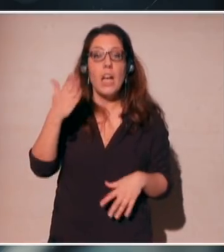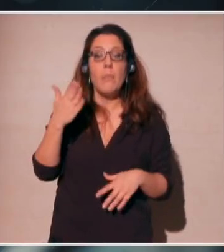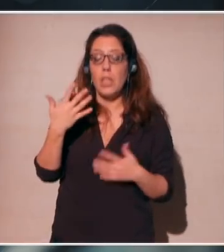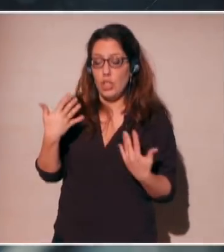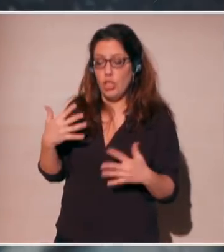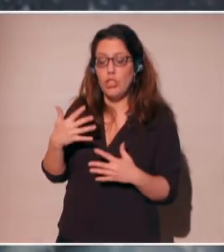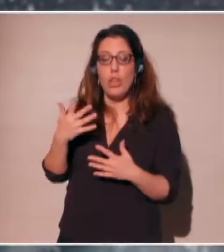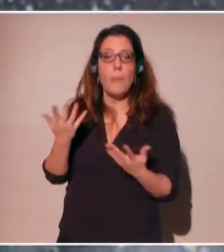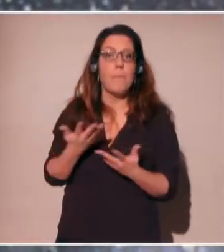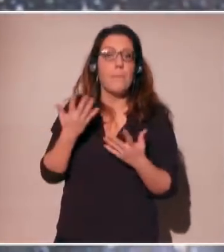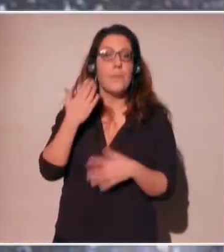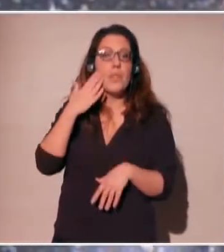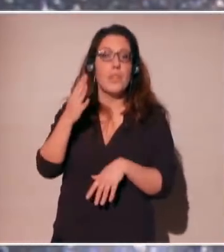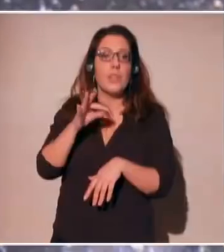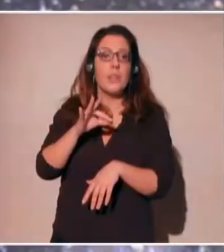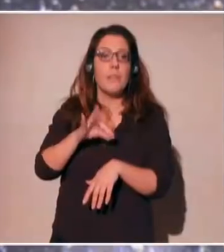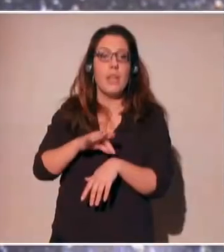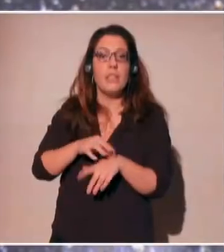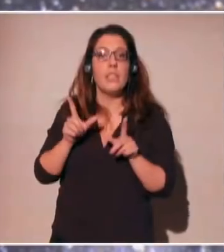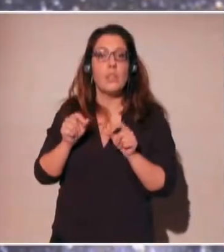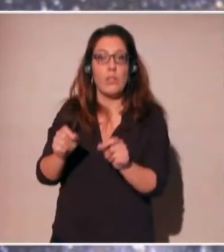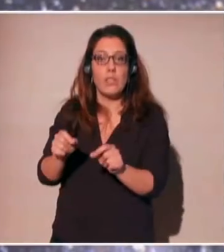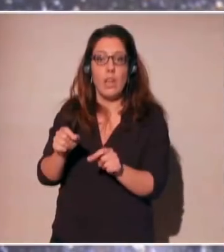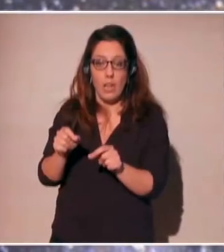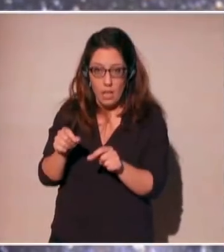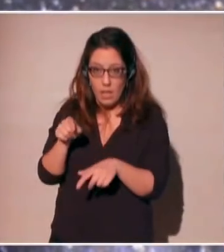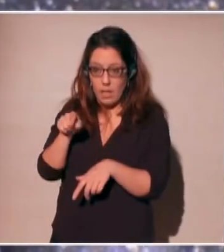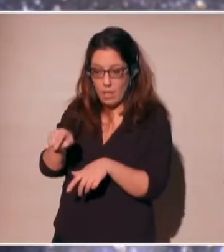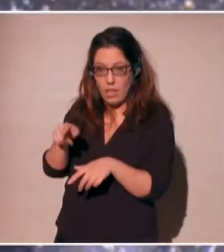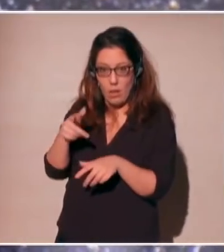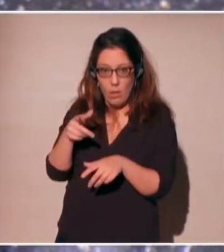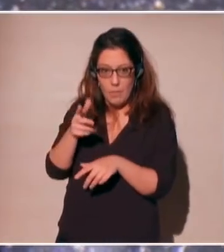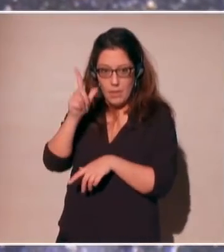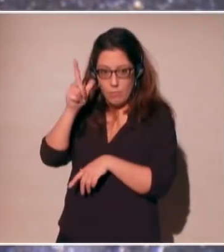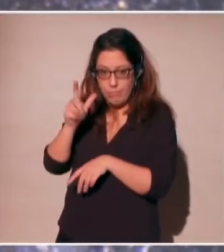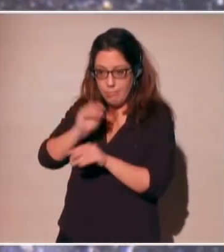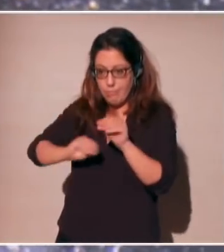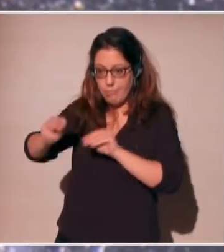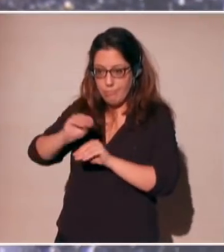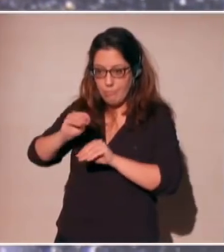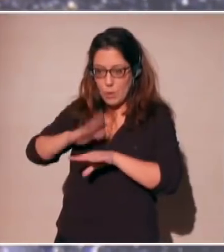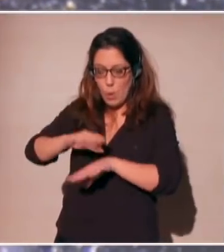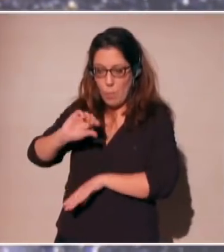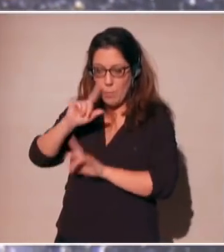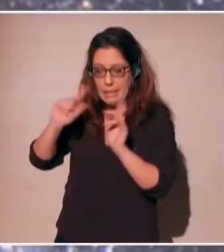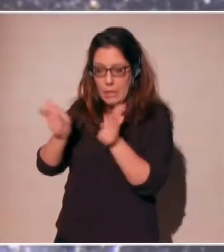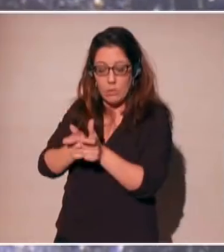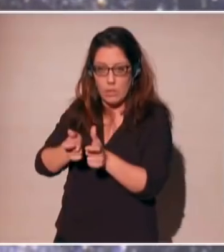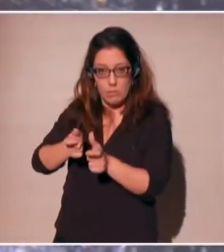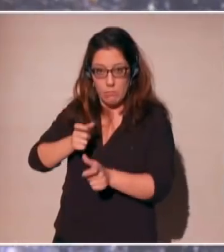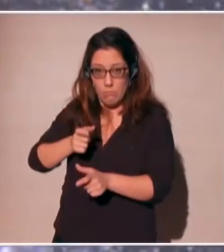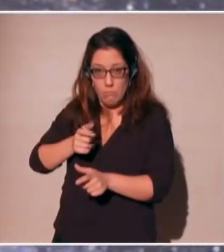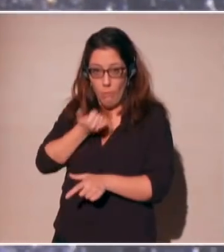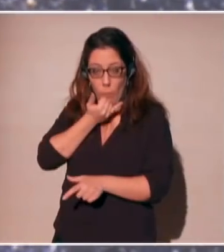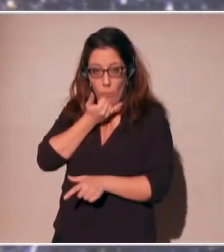cancer, we're wrong at our first guess. And with this individual data, we can be right in so many more cases. So